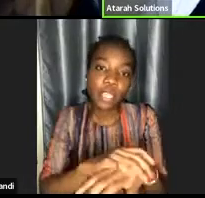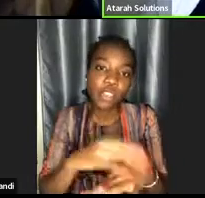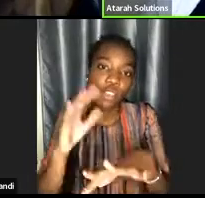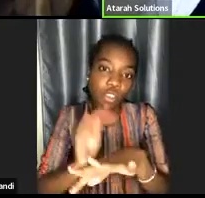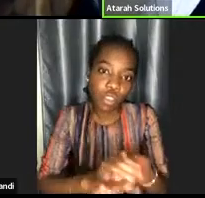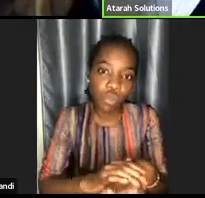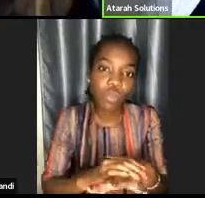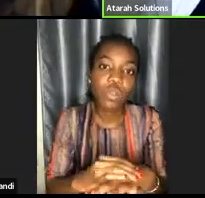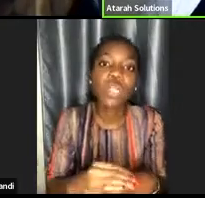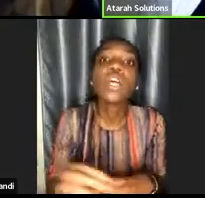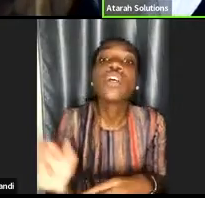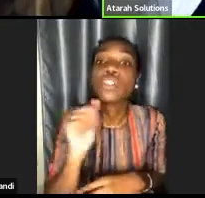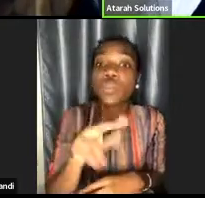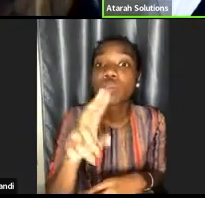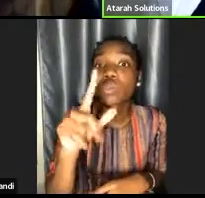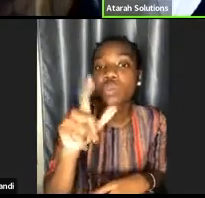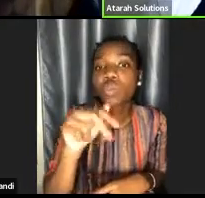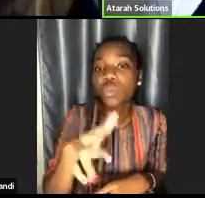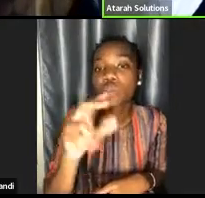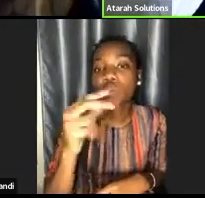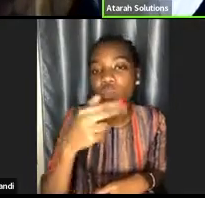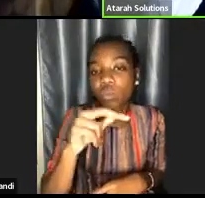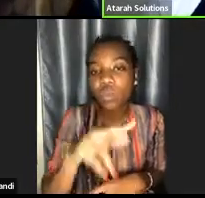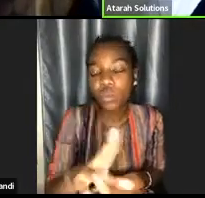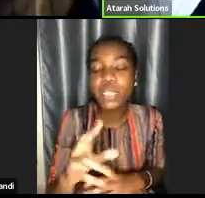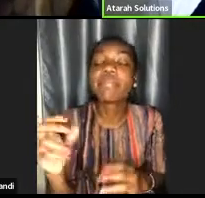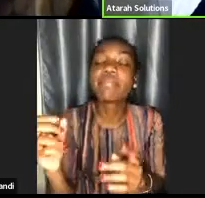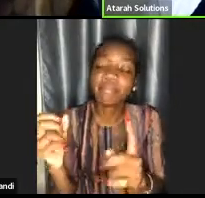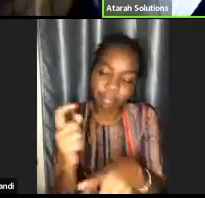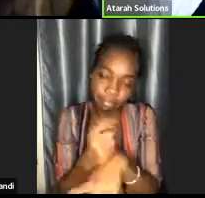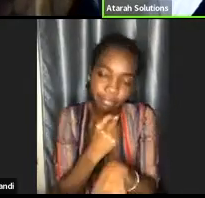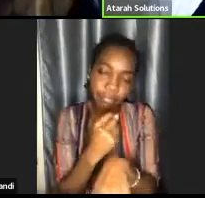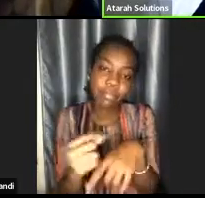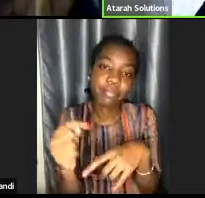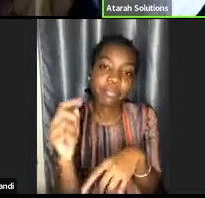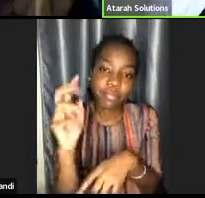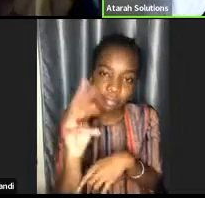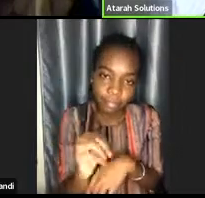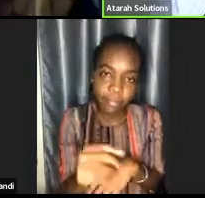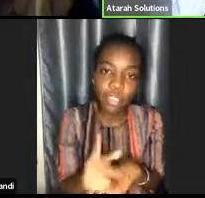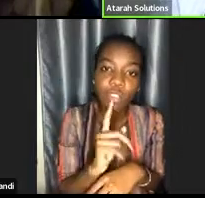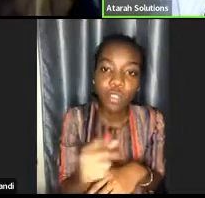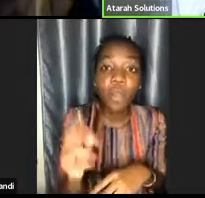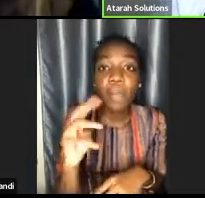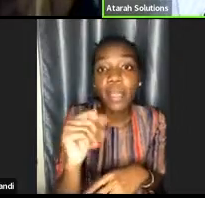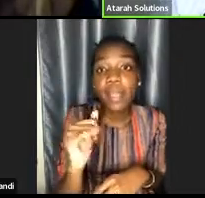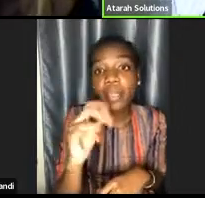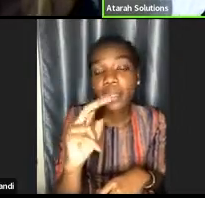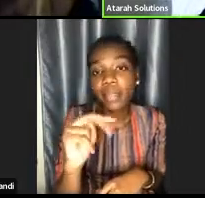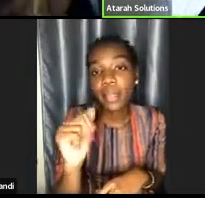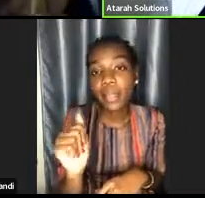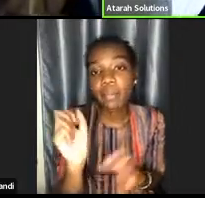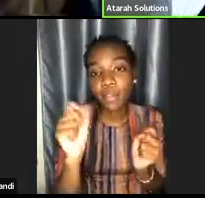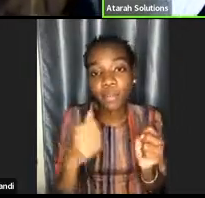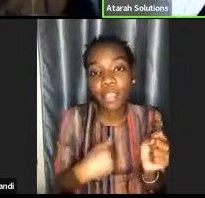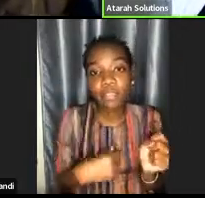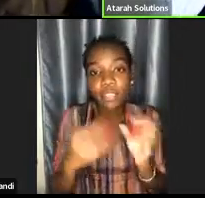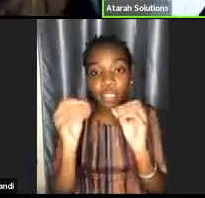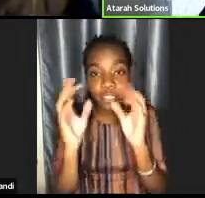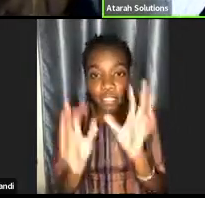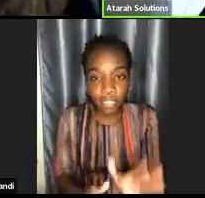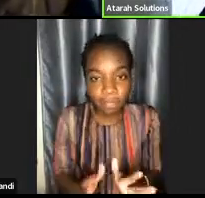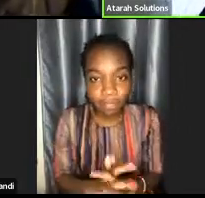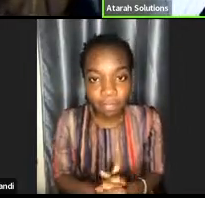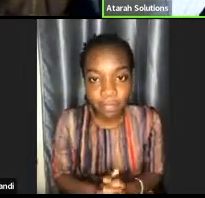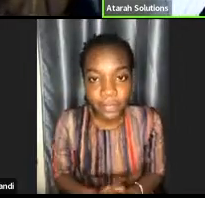Suluhu Mediation trains in mediation. So Maina can be your teacher. I've seen quite a number of students of yours here. I've